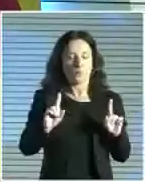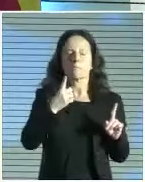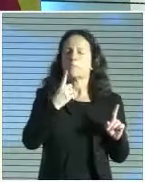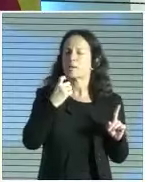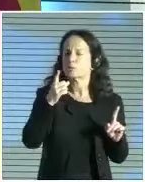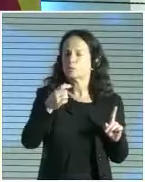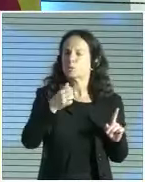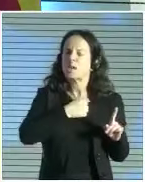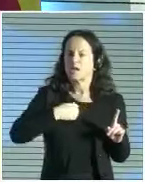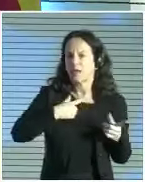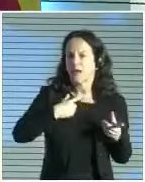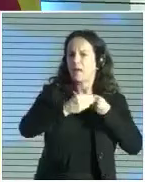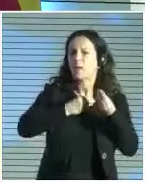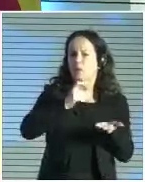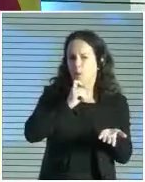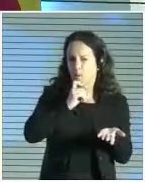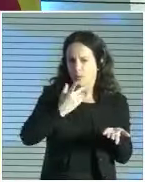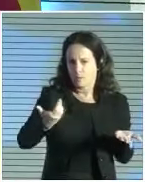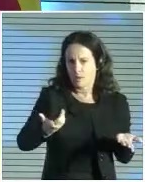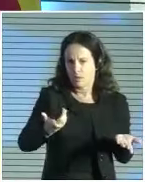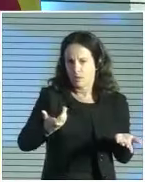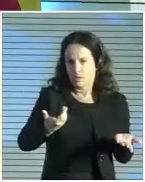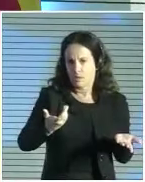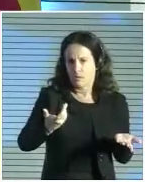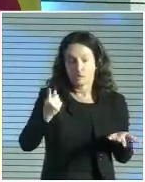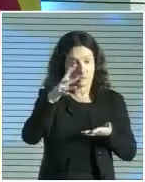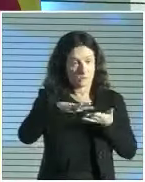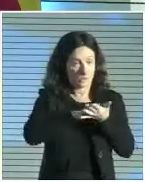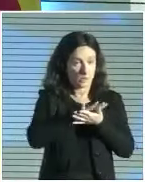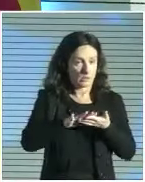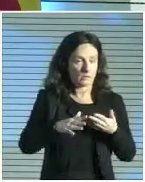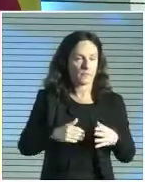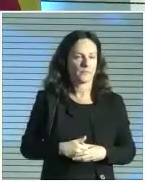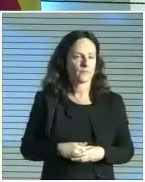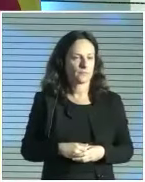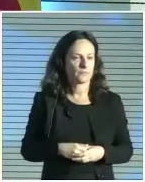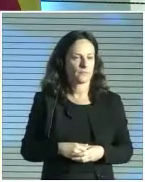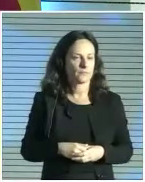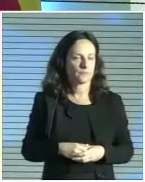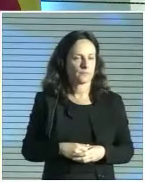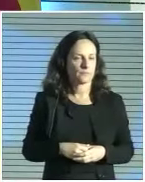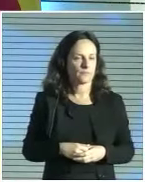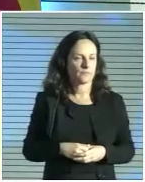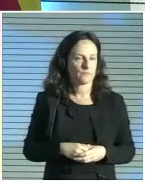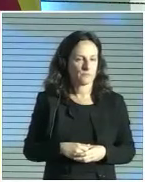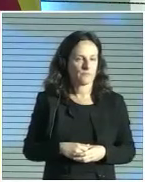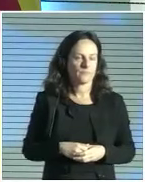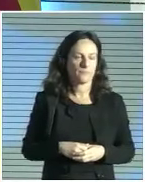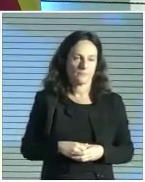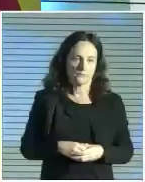from Tota, we know Yukon. There is even the proportion between land and people is even more